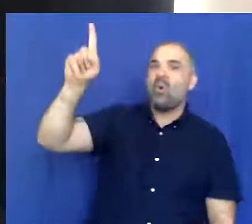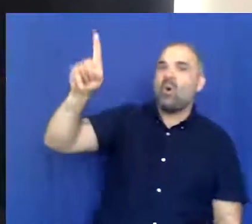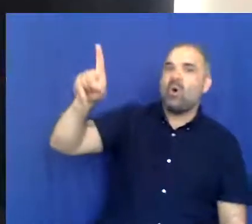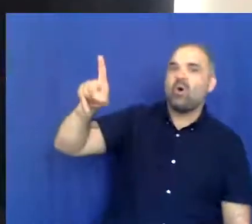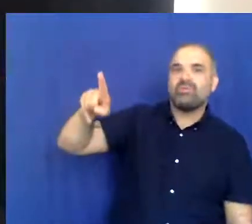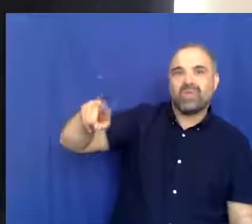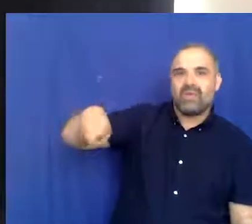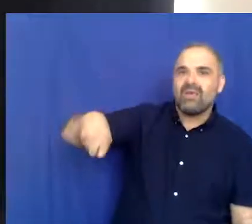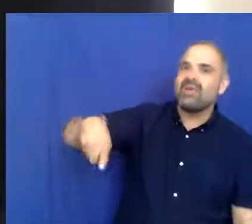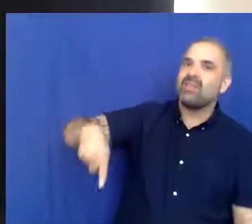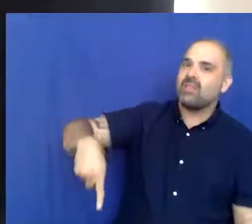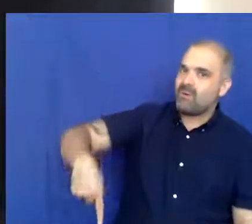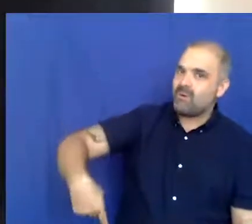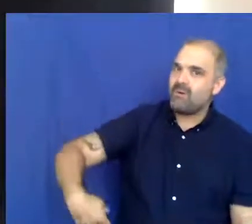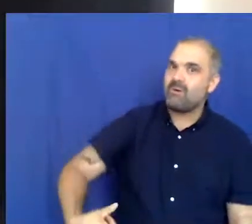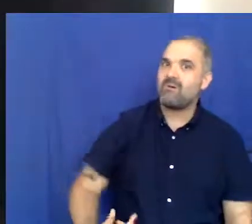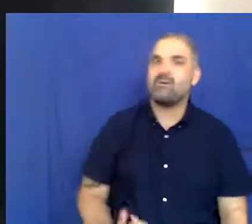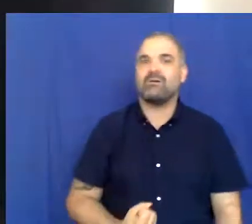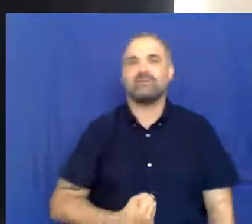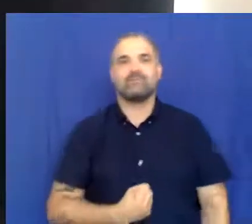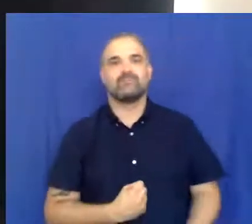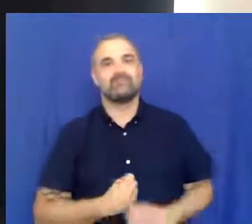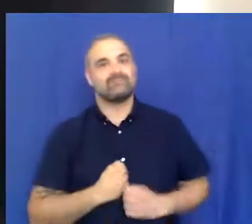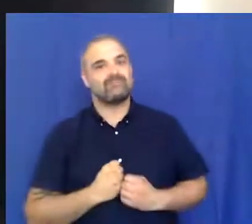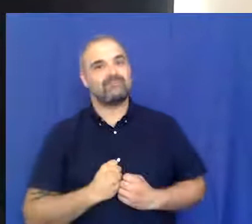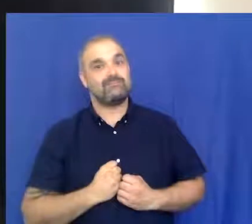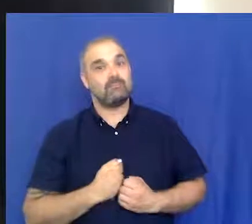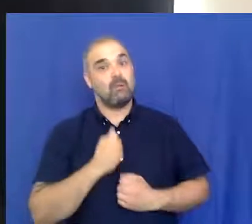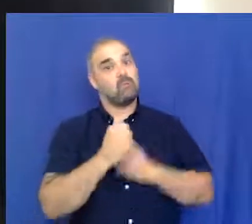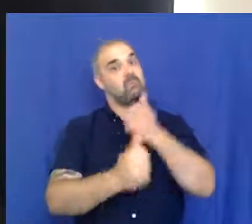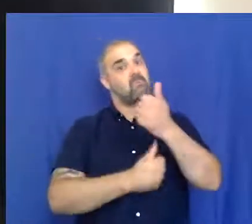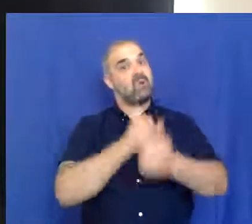swish, swish, all day